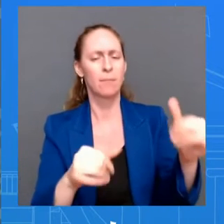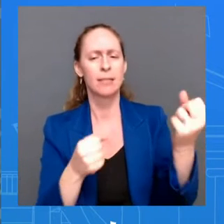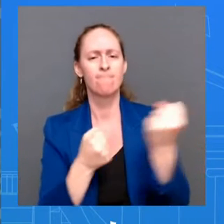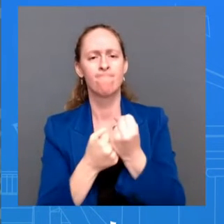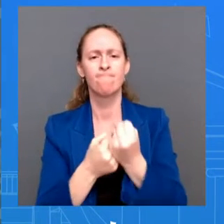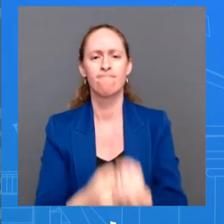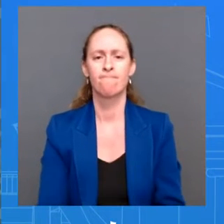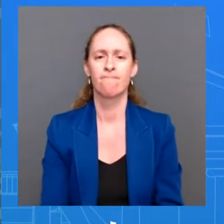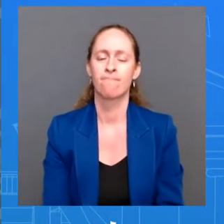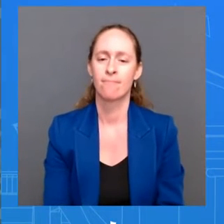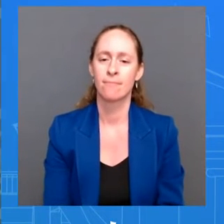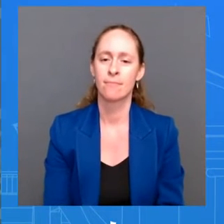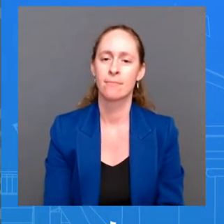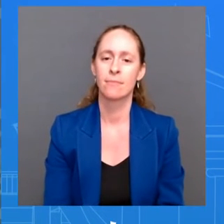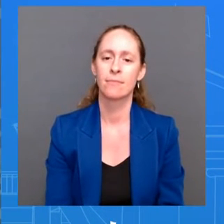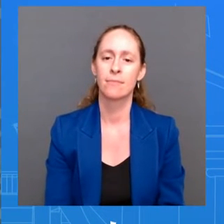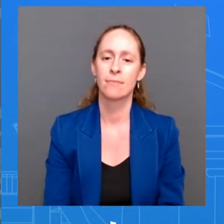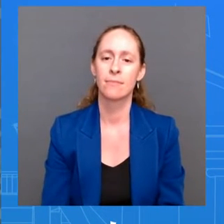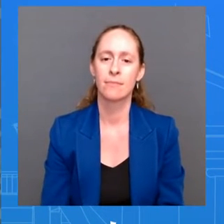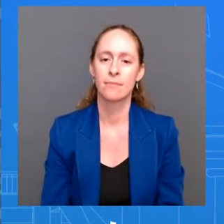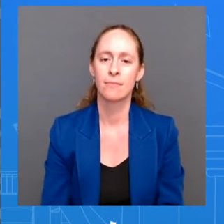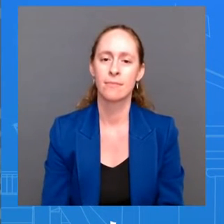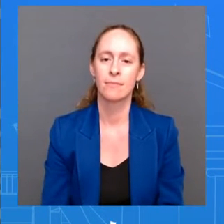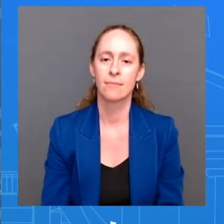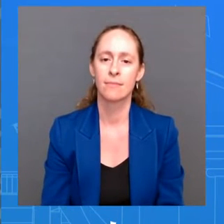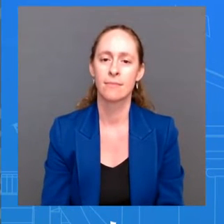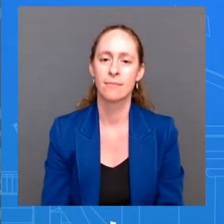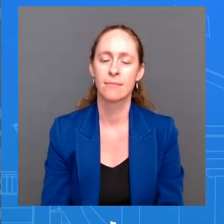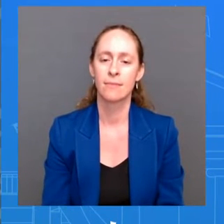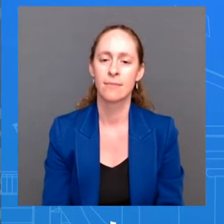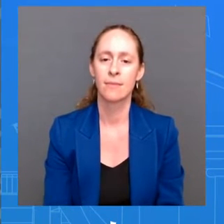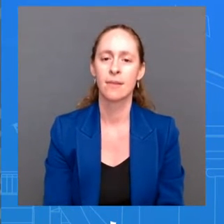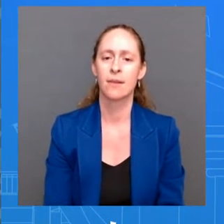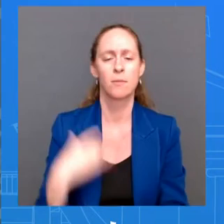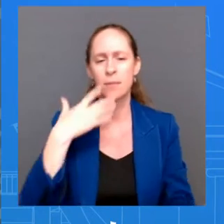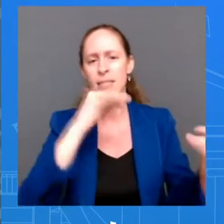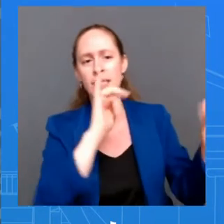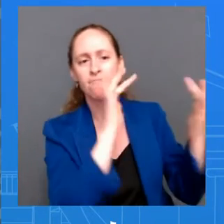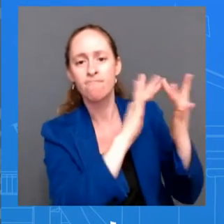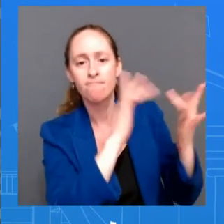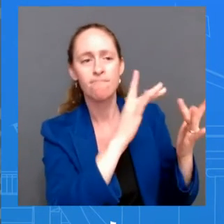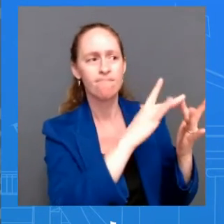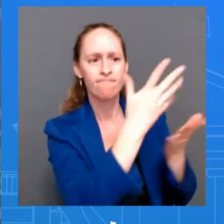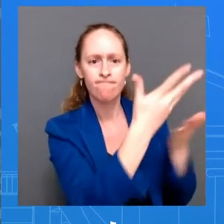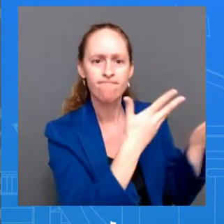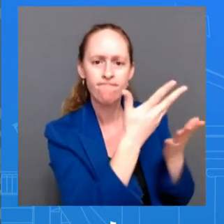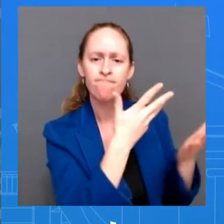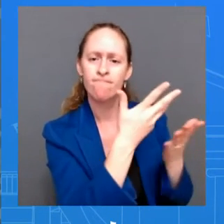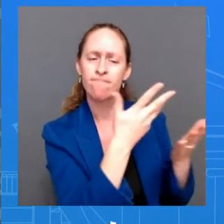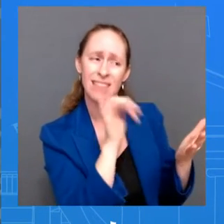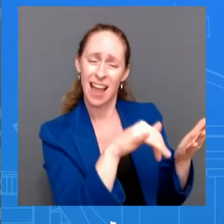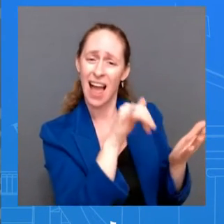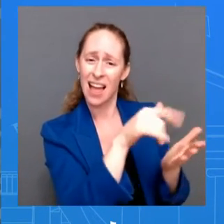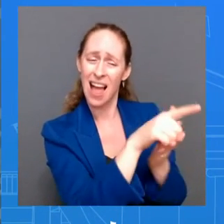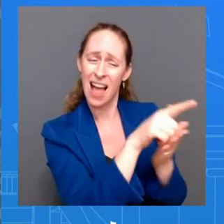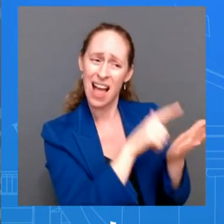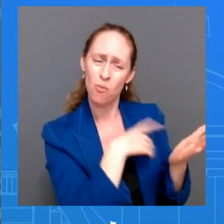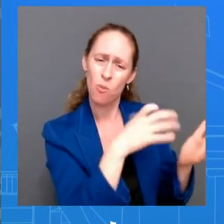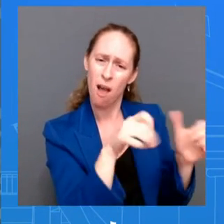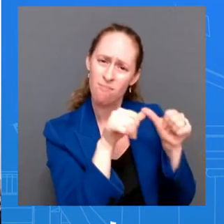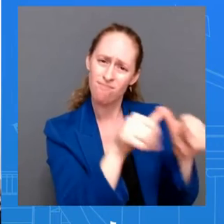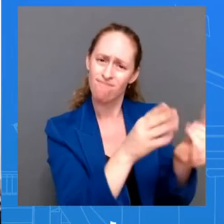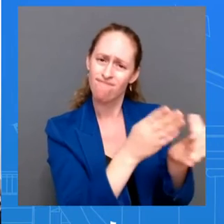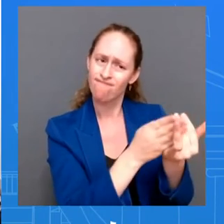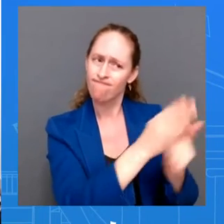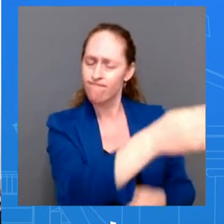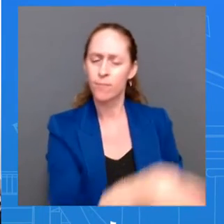of Congress to make sure that moves forward. Ms. Green, first I wanted to ask for a status update,